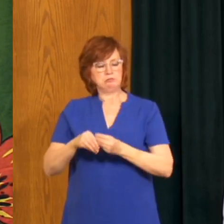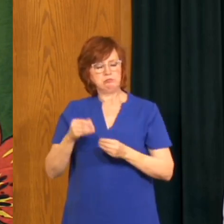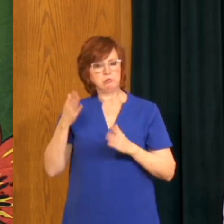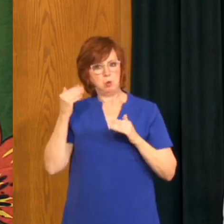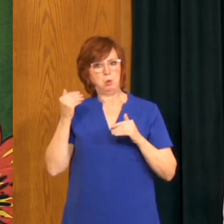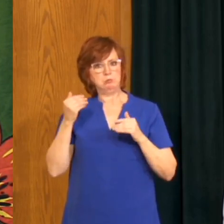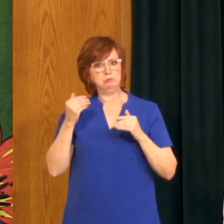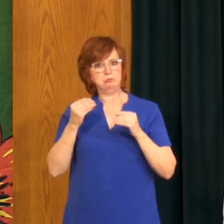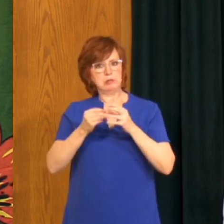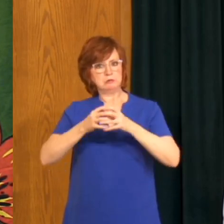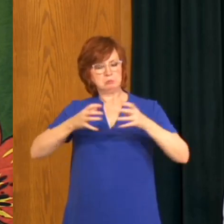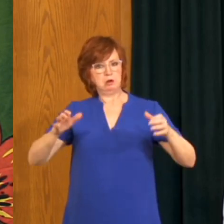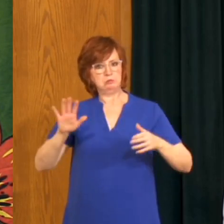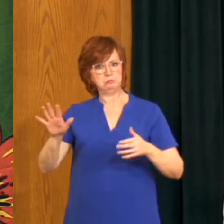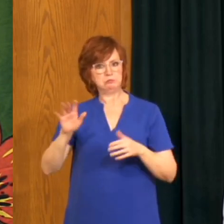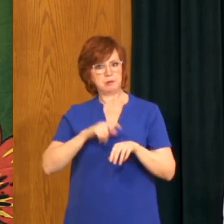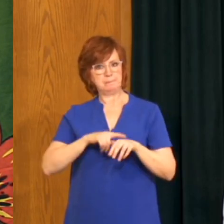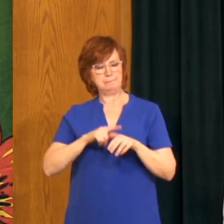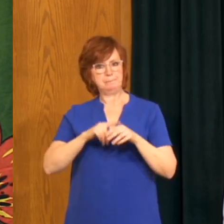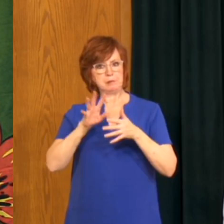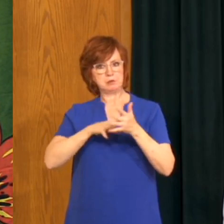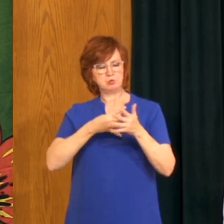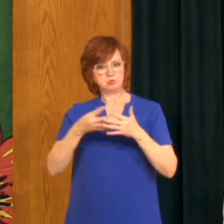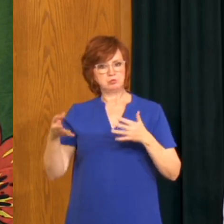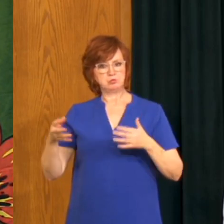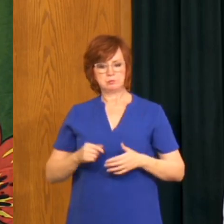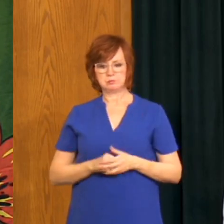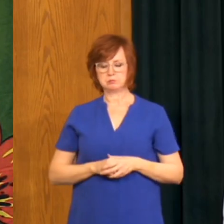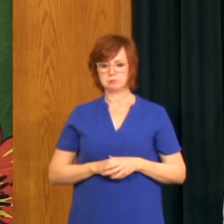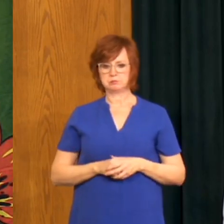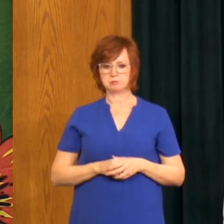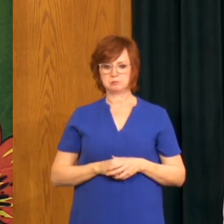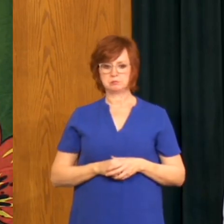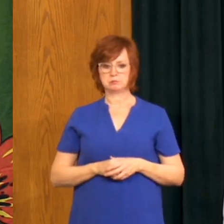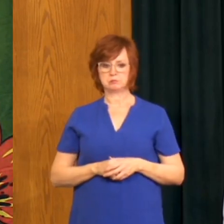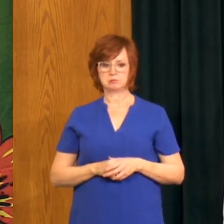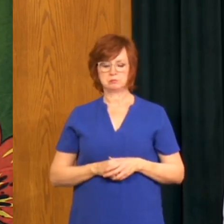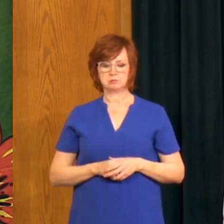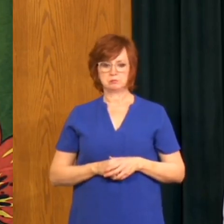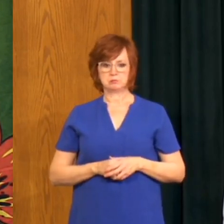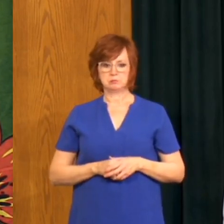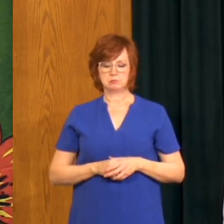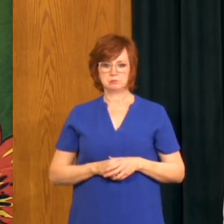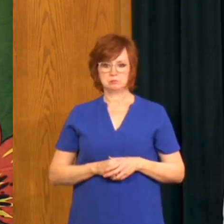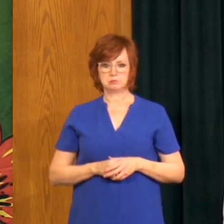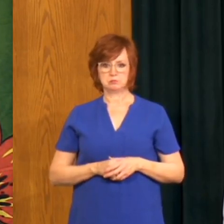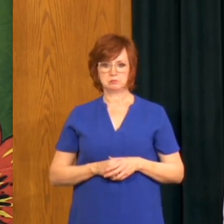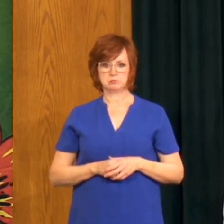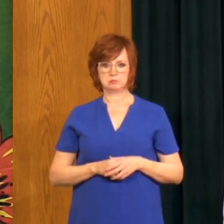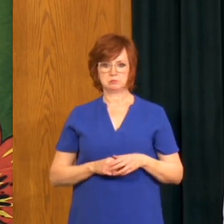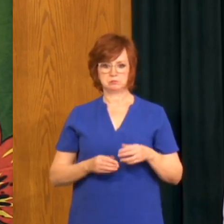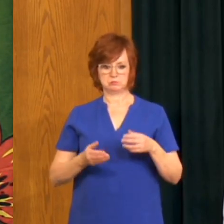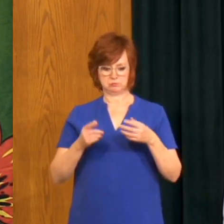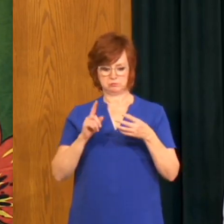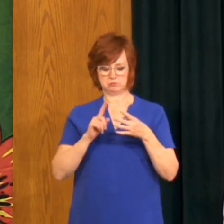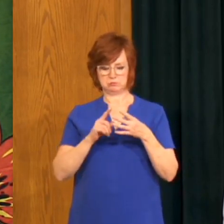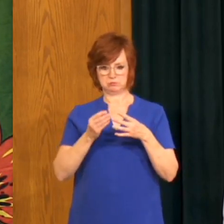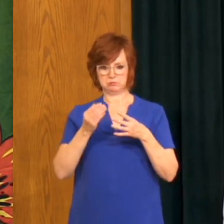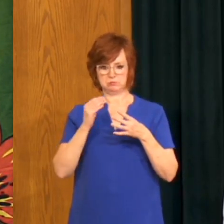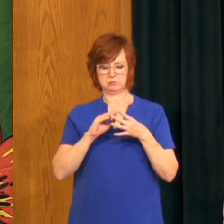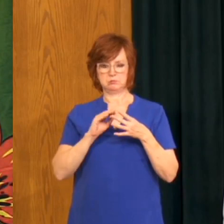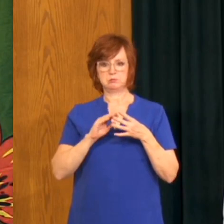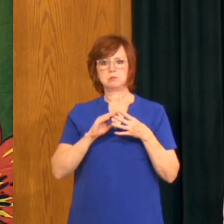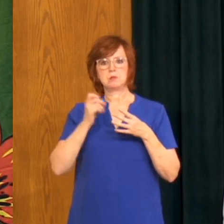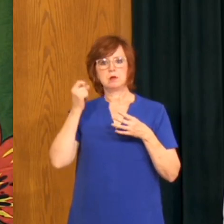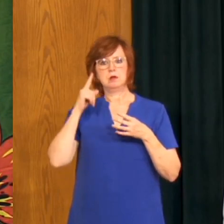are creating wealth in our communities, the export-based industries that are bringing dollars in from other areas of the world